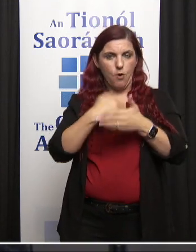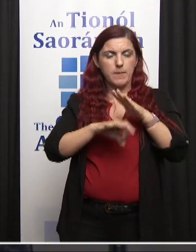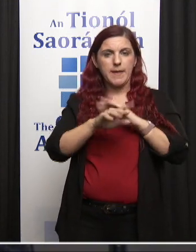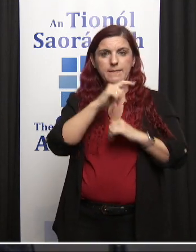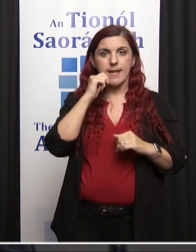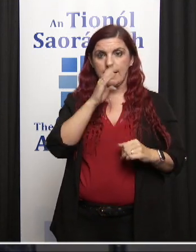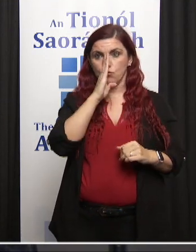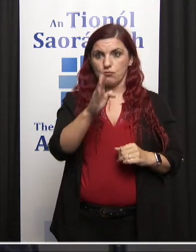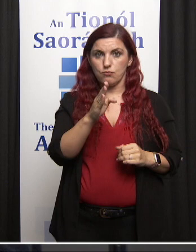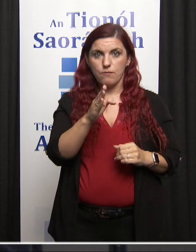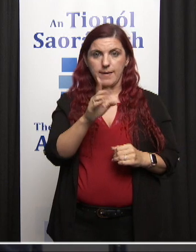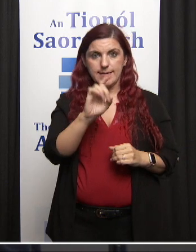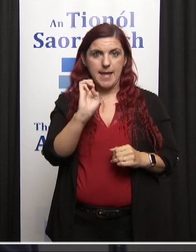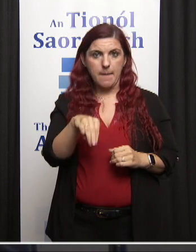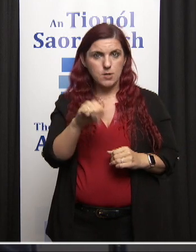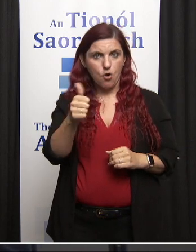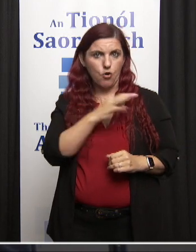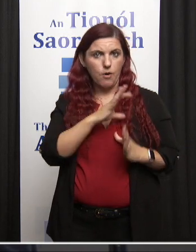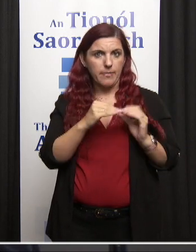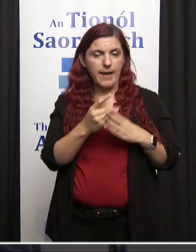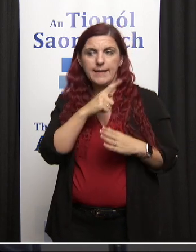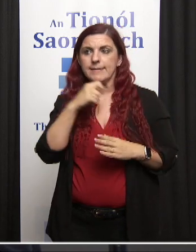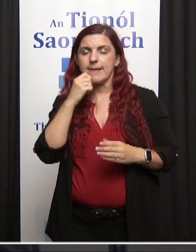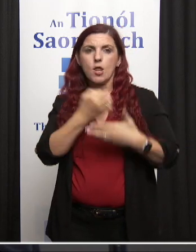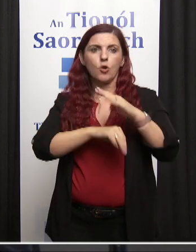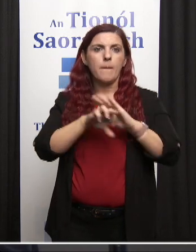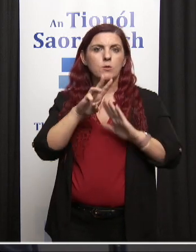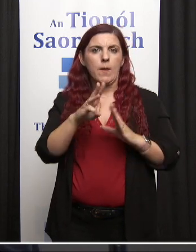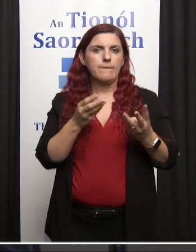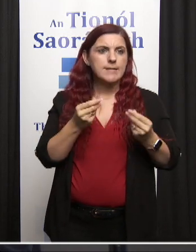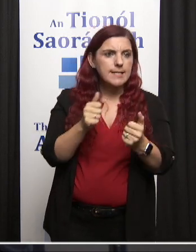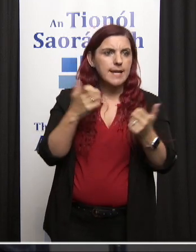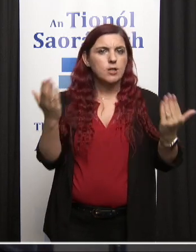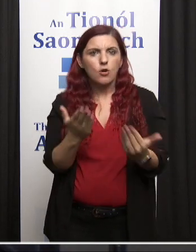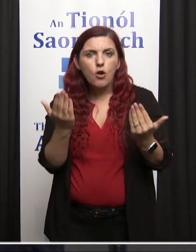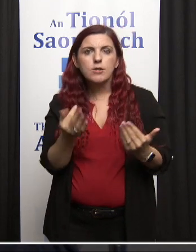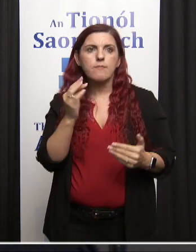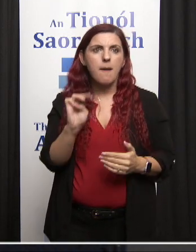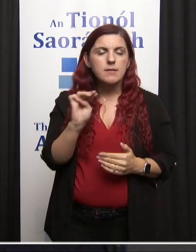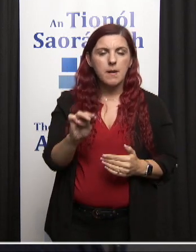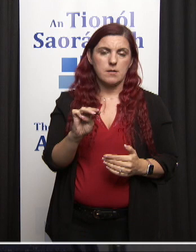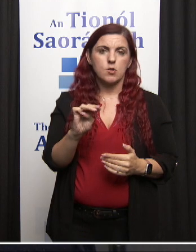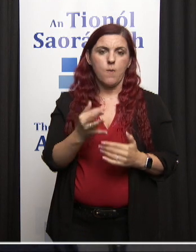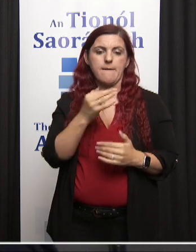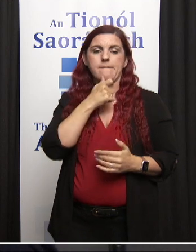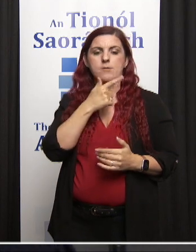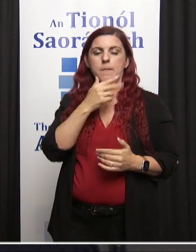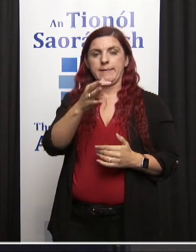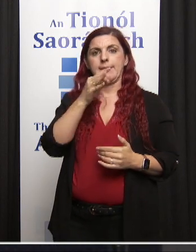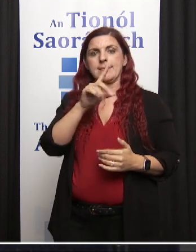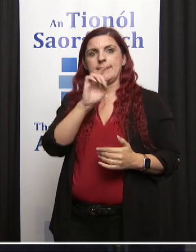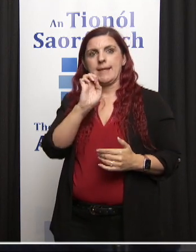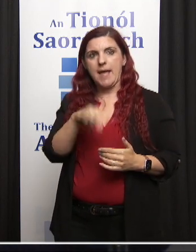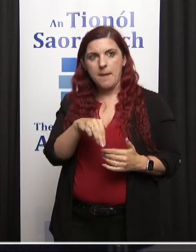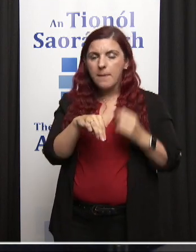a good thing, and the government will facilitate and encourage where possible. So if Dublin gets a directly elected